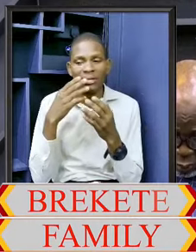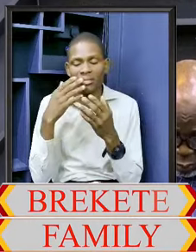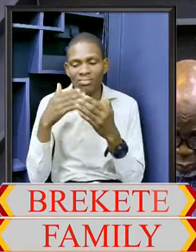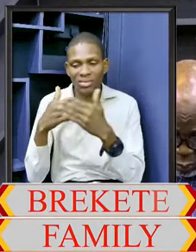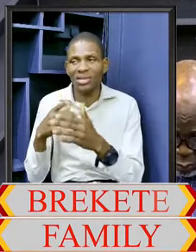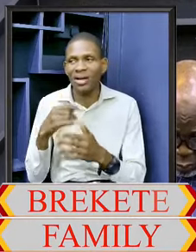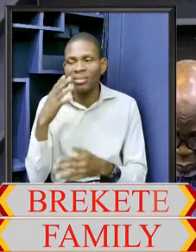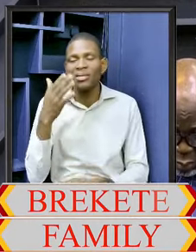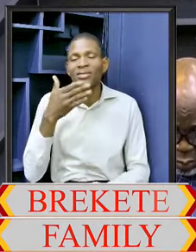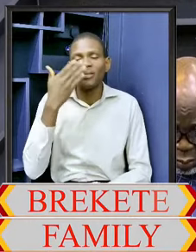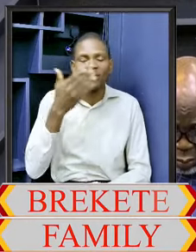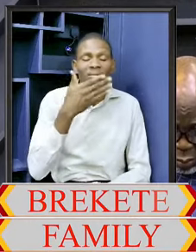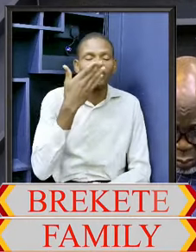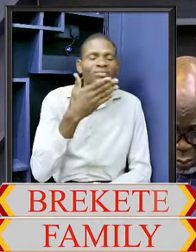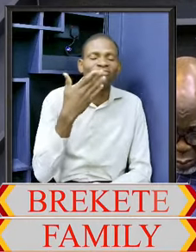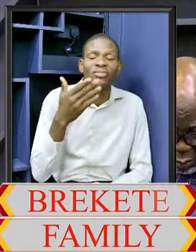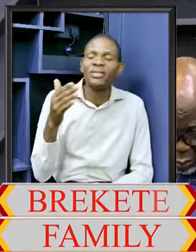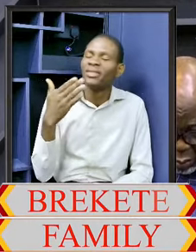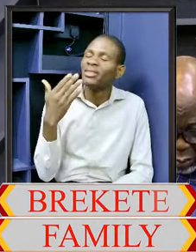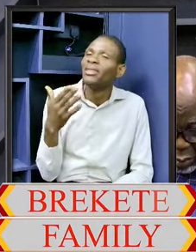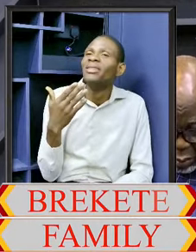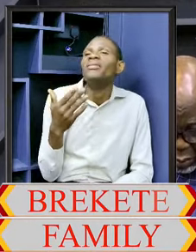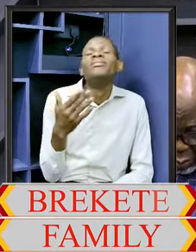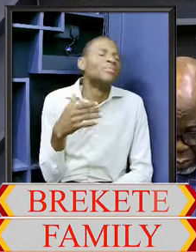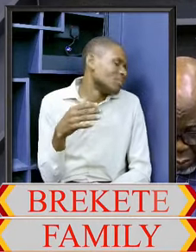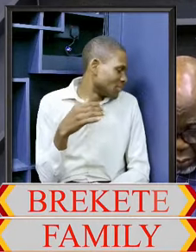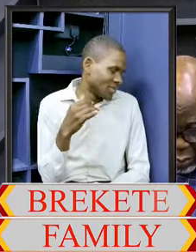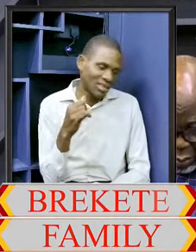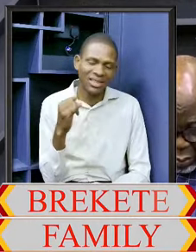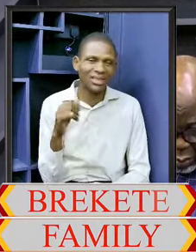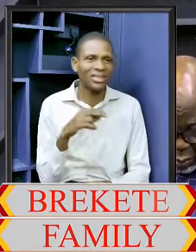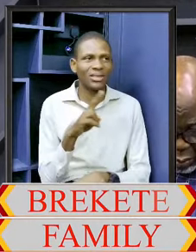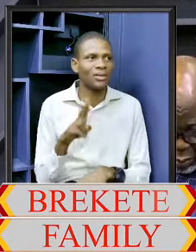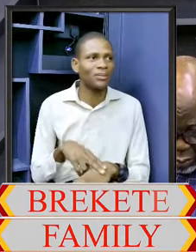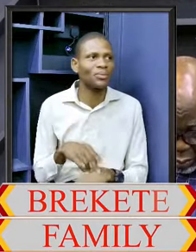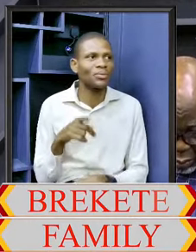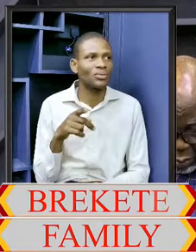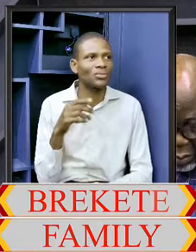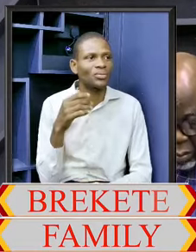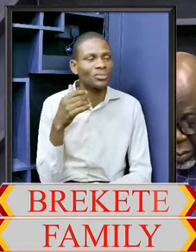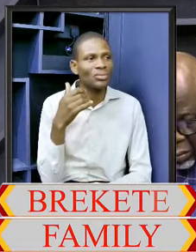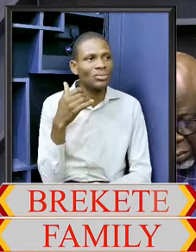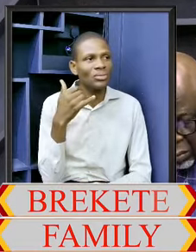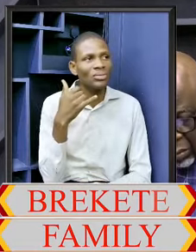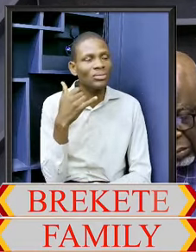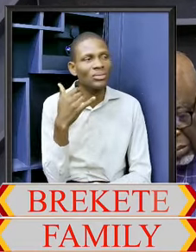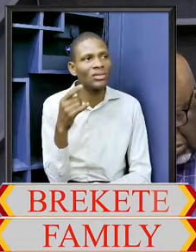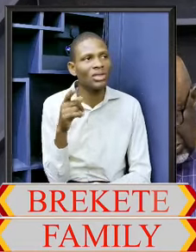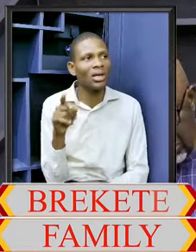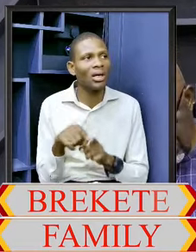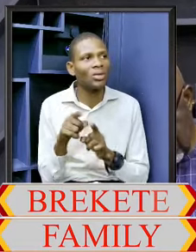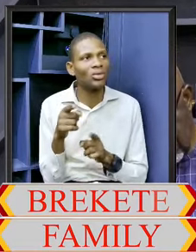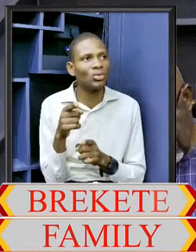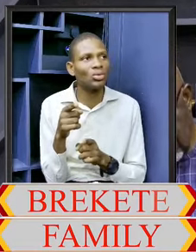why I go they smell the scent leaf like natural. Okay, you go give us as it be